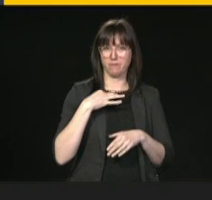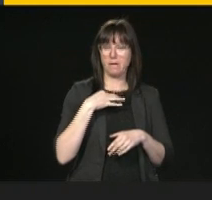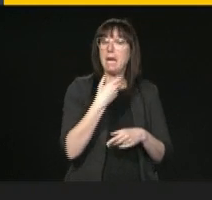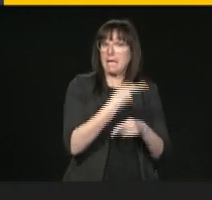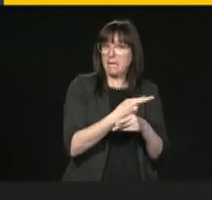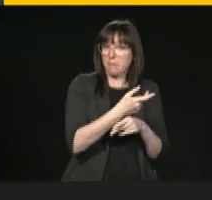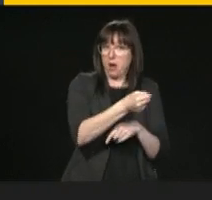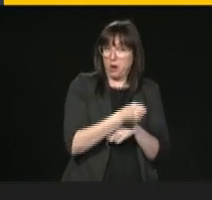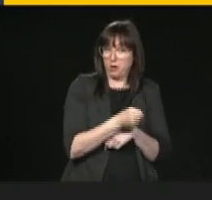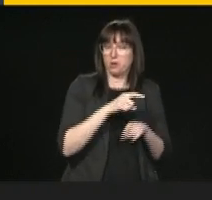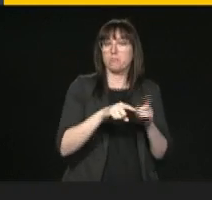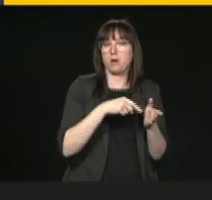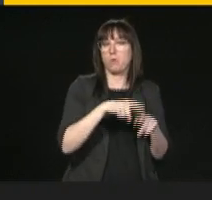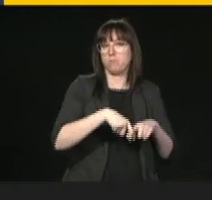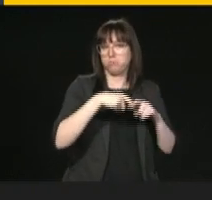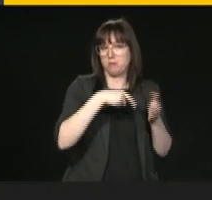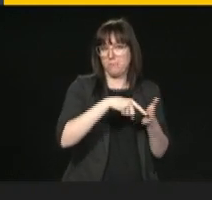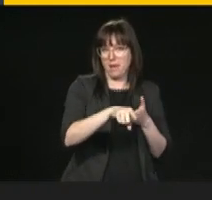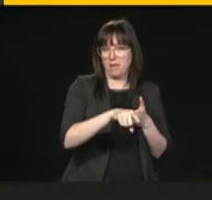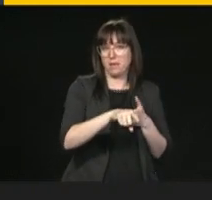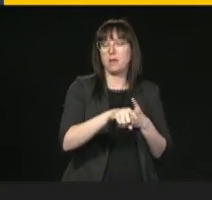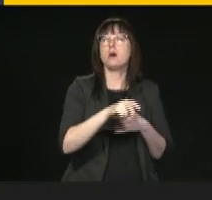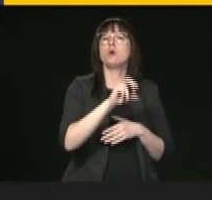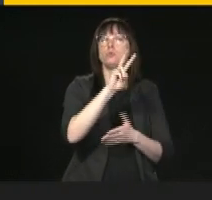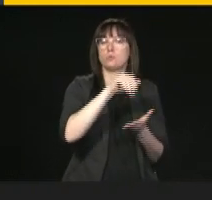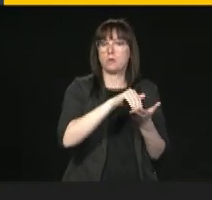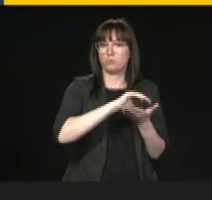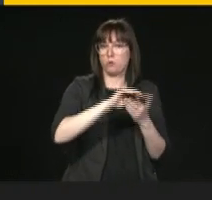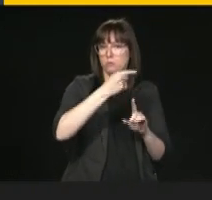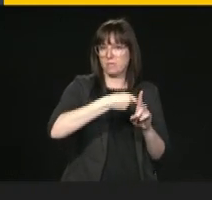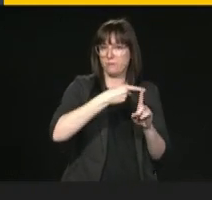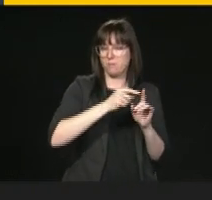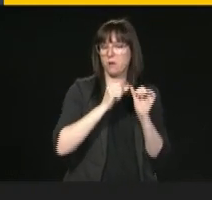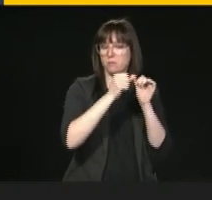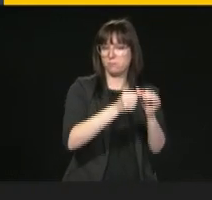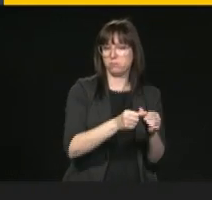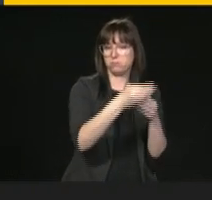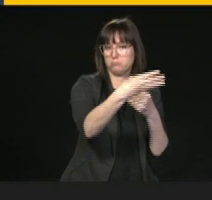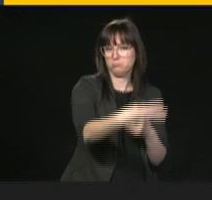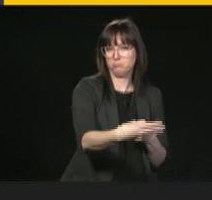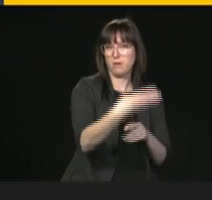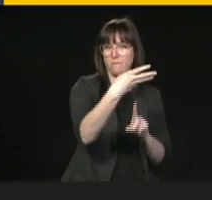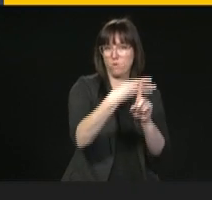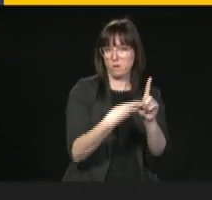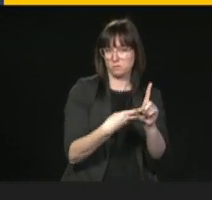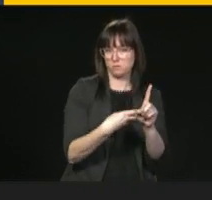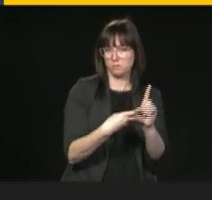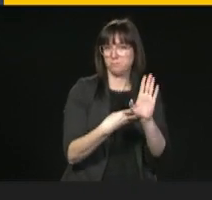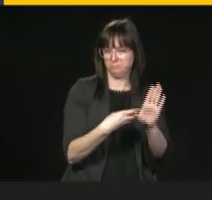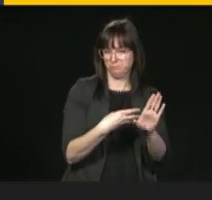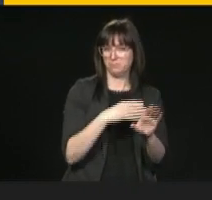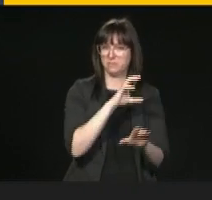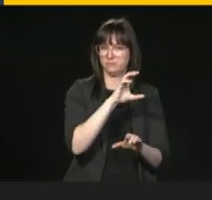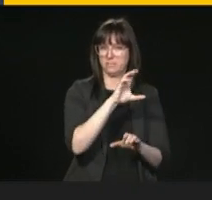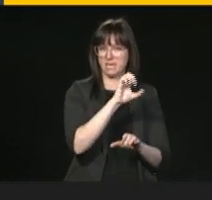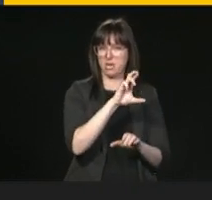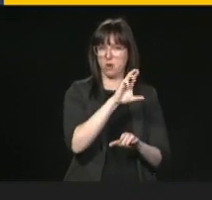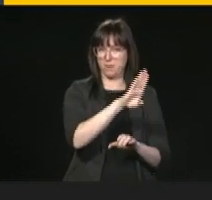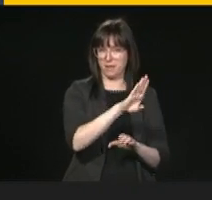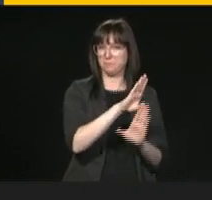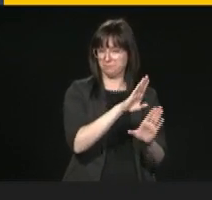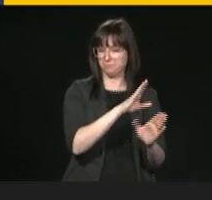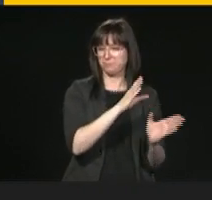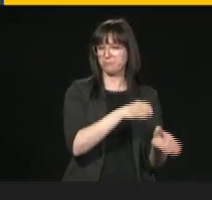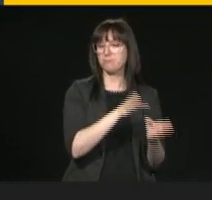up to 4 months. We do know, though, that there are many employers out there who, notwithstanding that they've had a